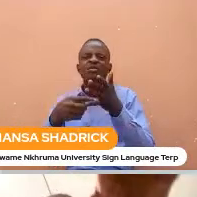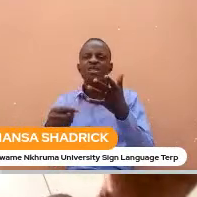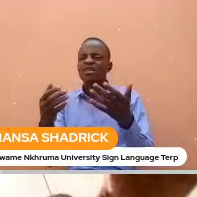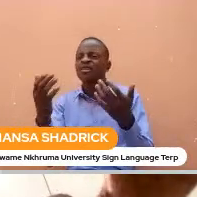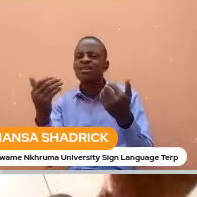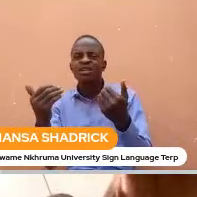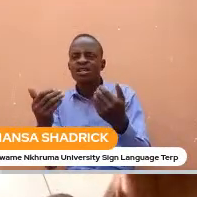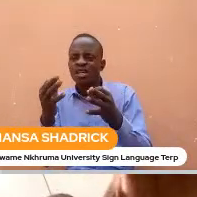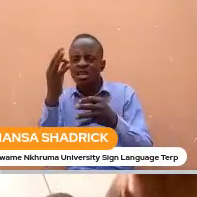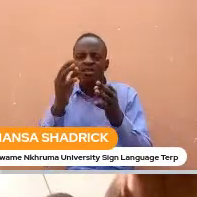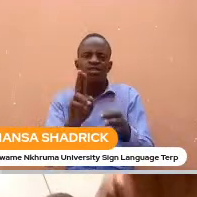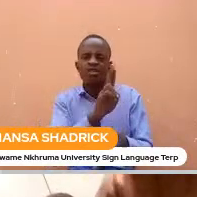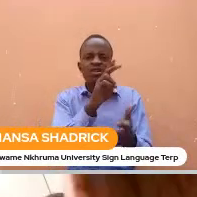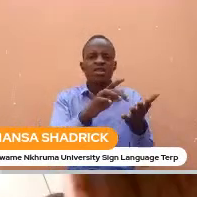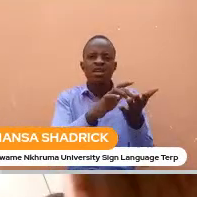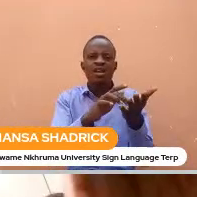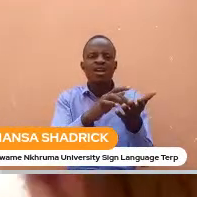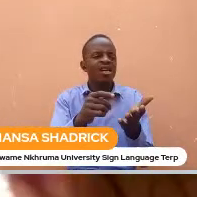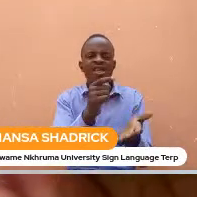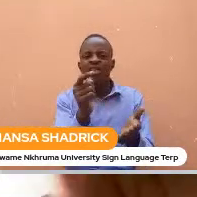use contraceptives?